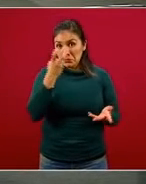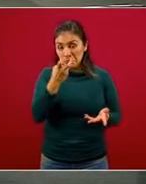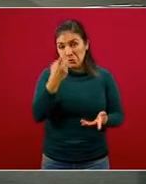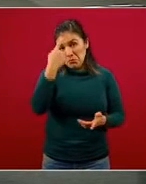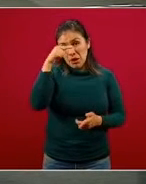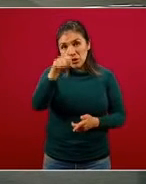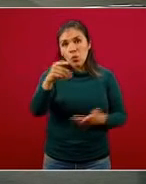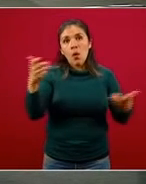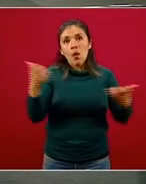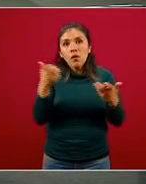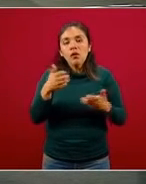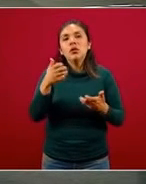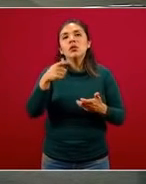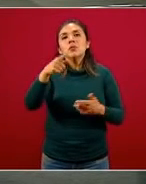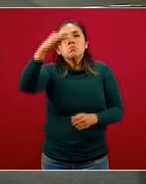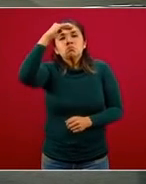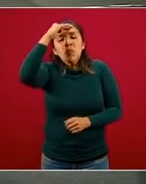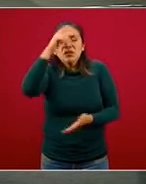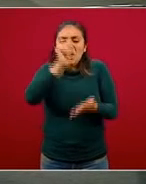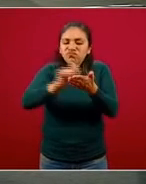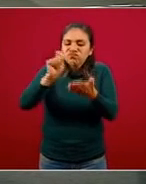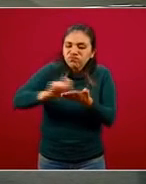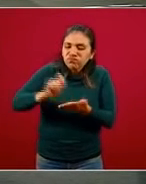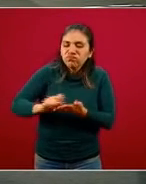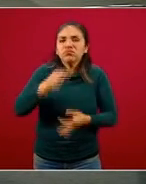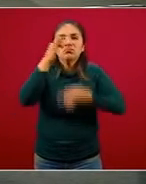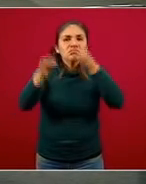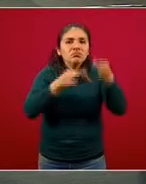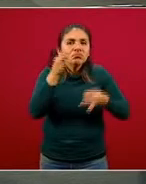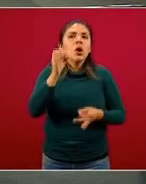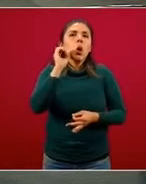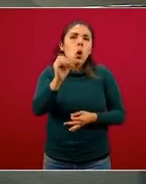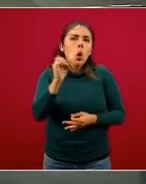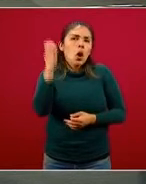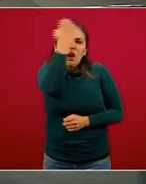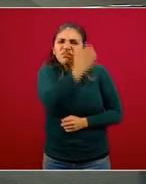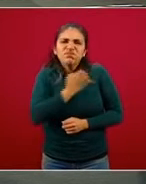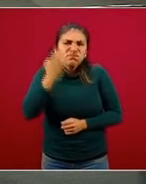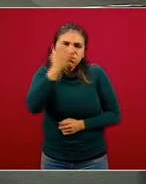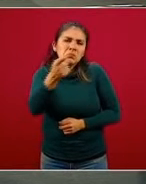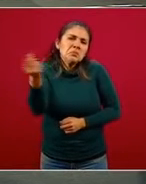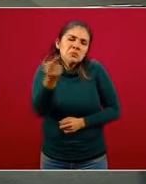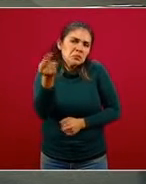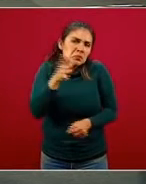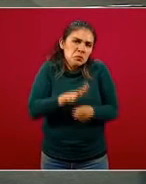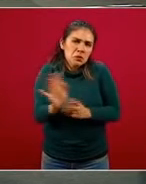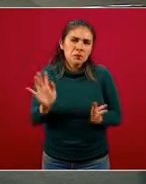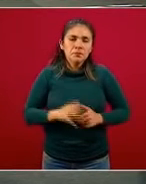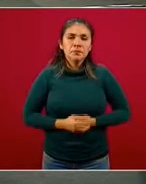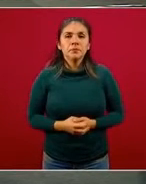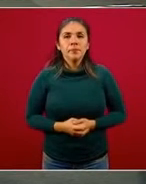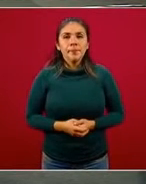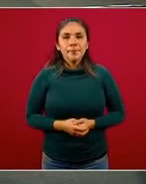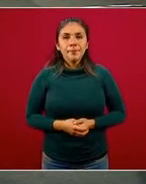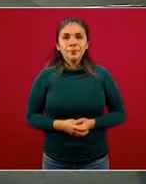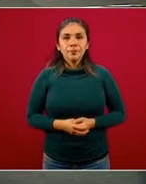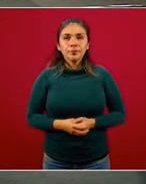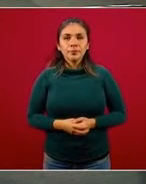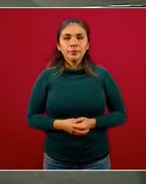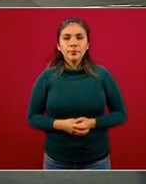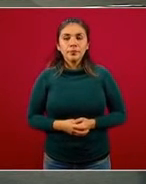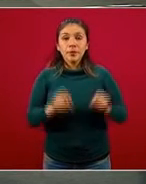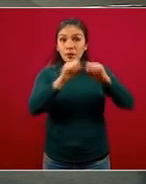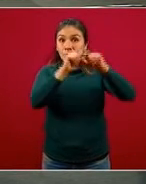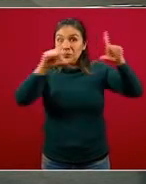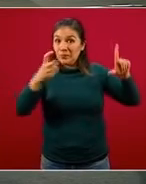and analysts have public access to all of these information, and they can use it the